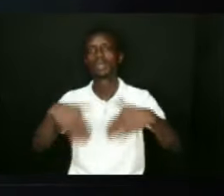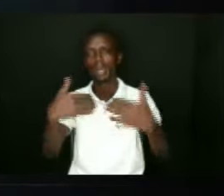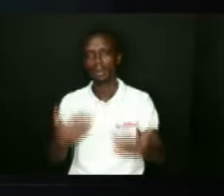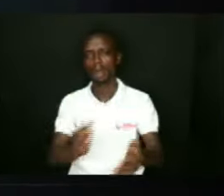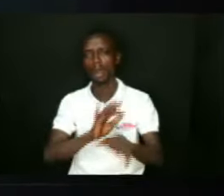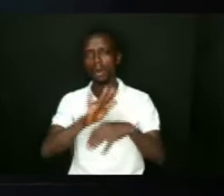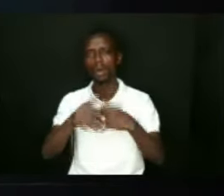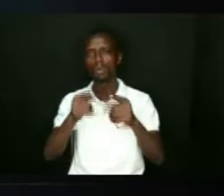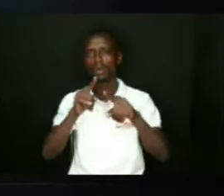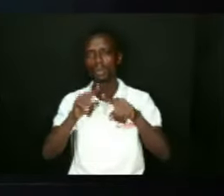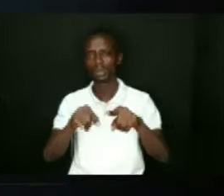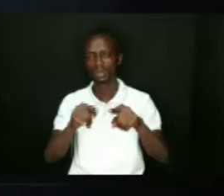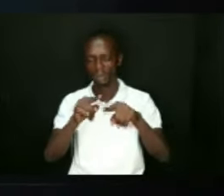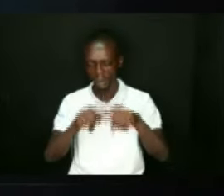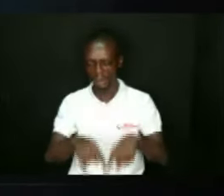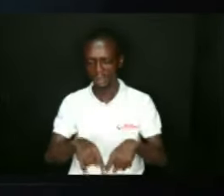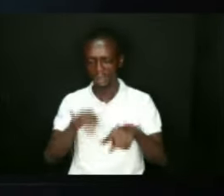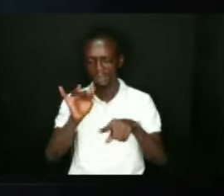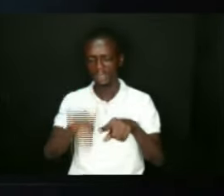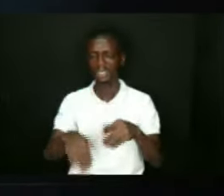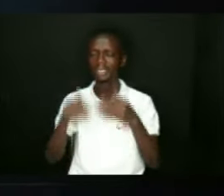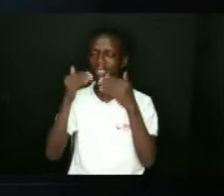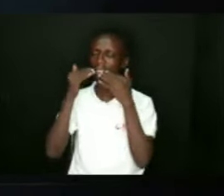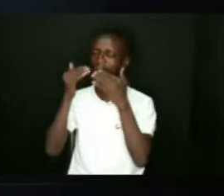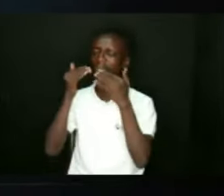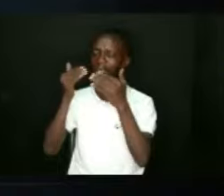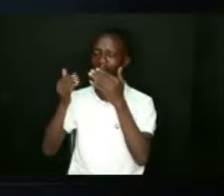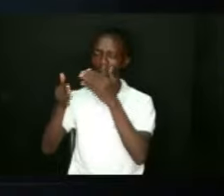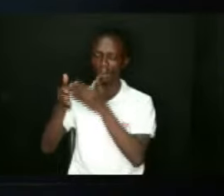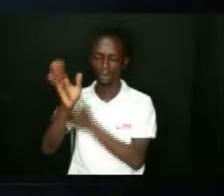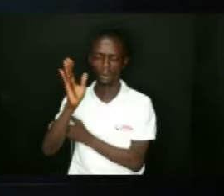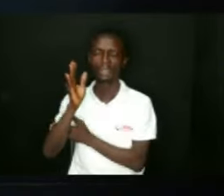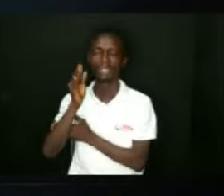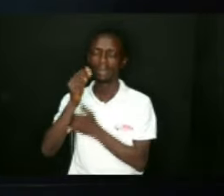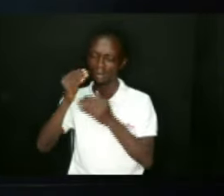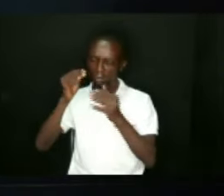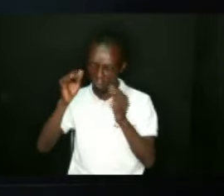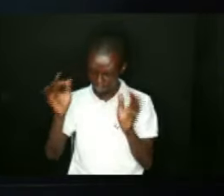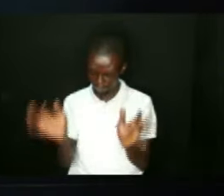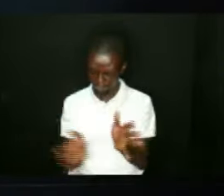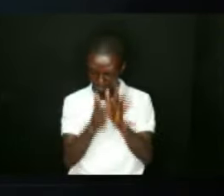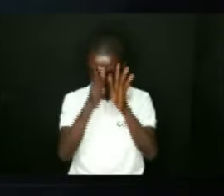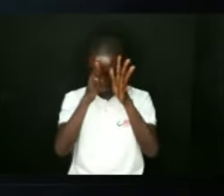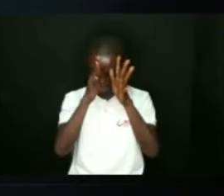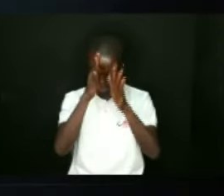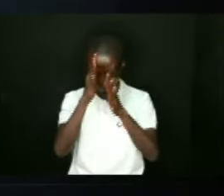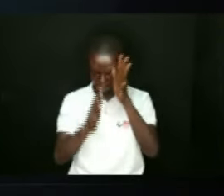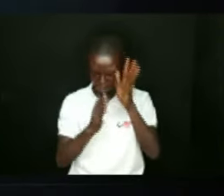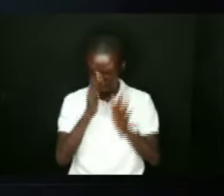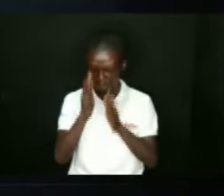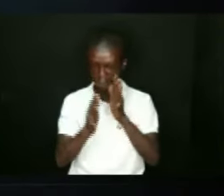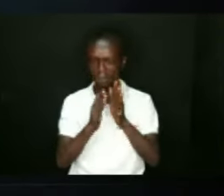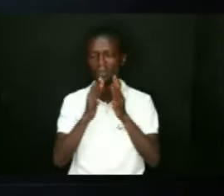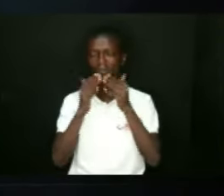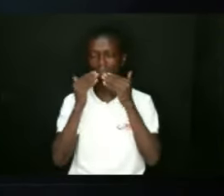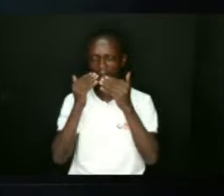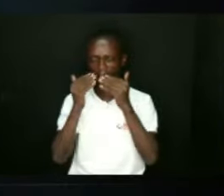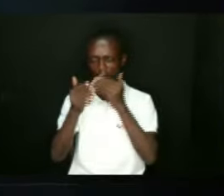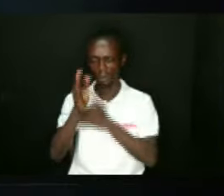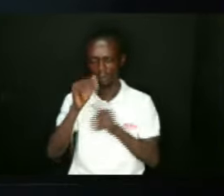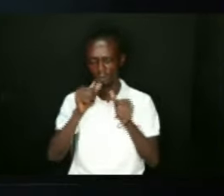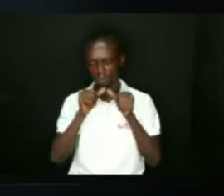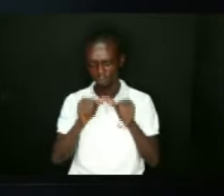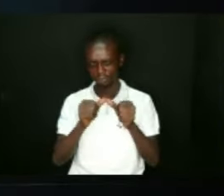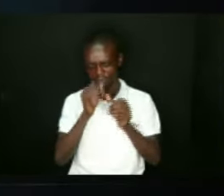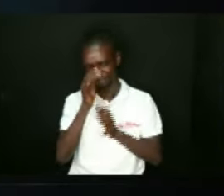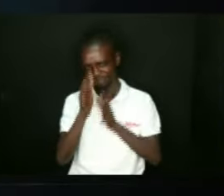our thanksgiving tonight. Wherever you are, let heaven hear your voice by lifting up a sacrifice of thanksgiving.